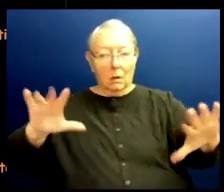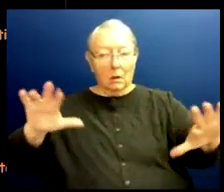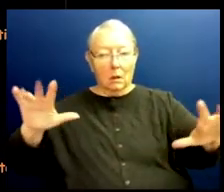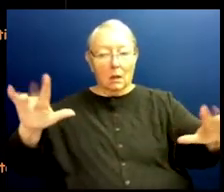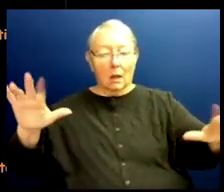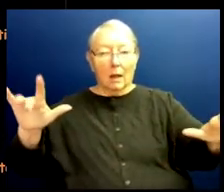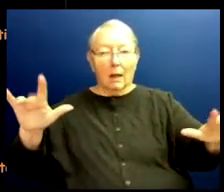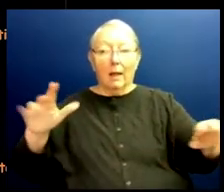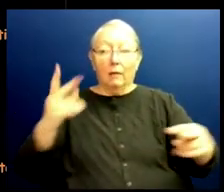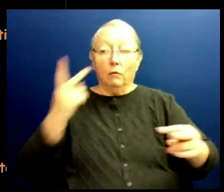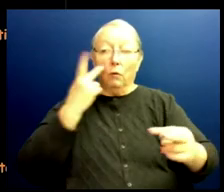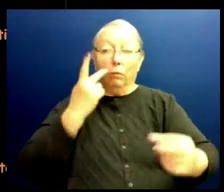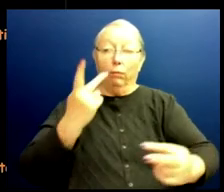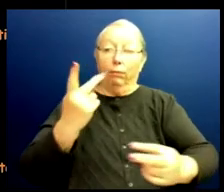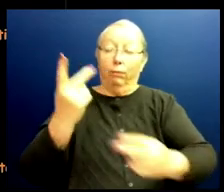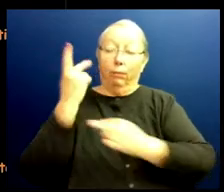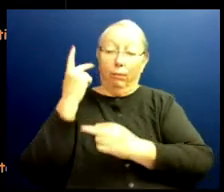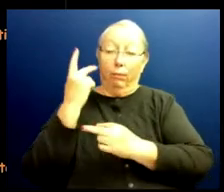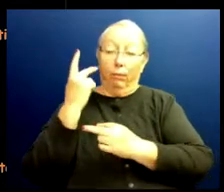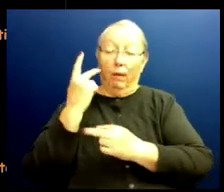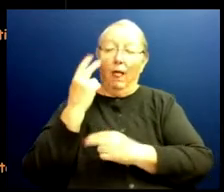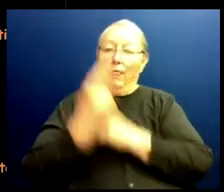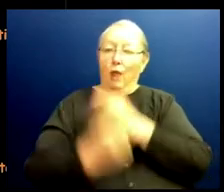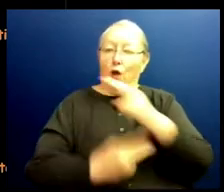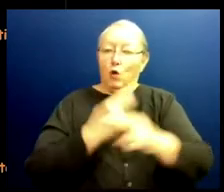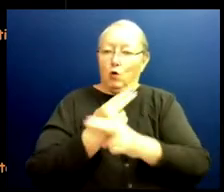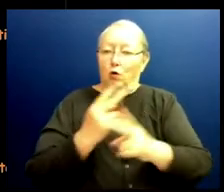the universe really was hot.